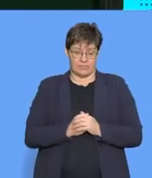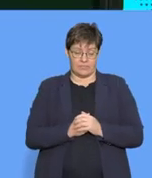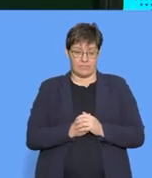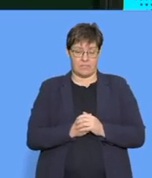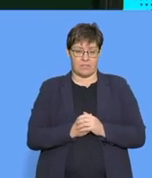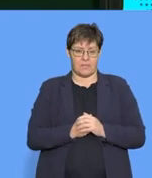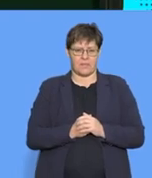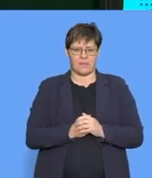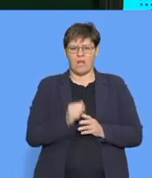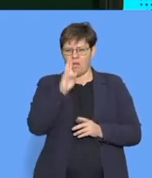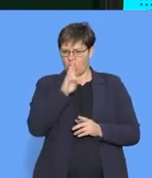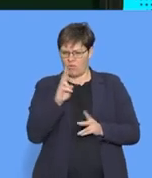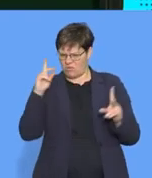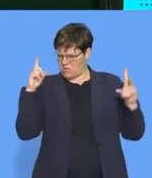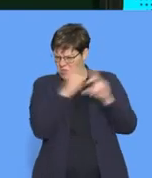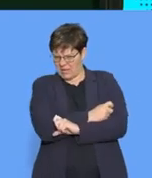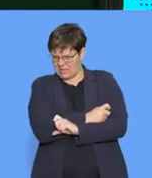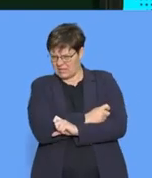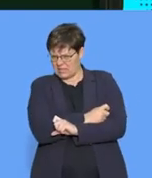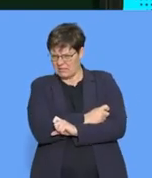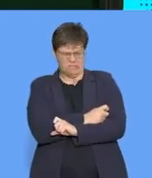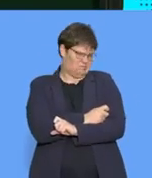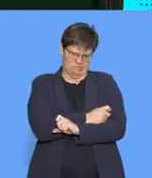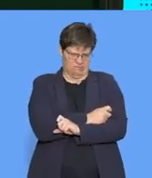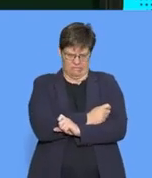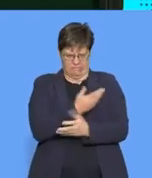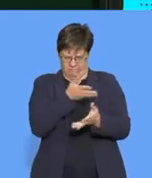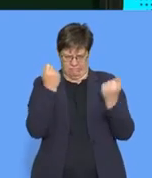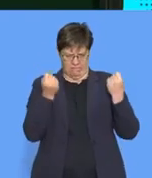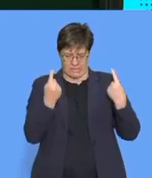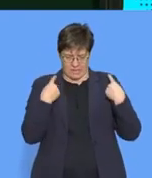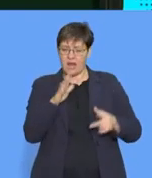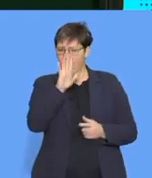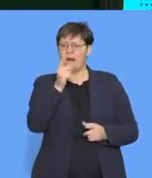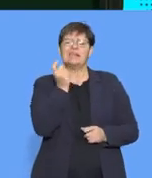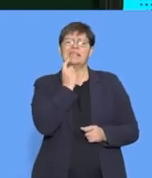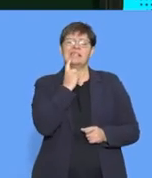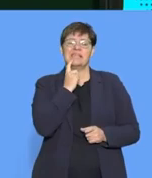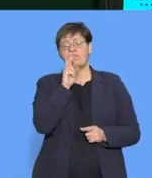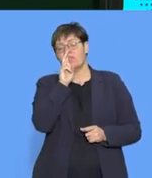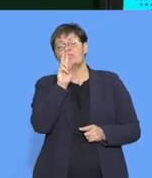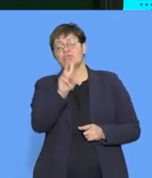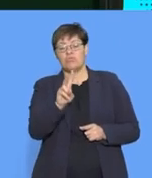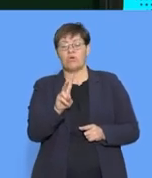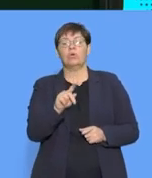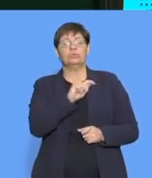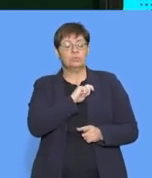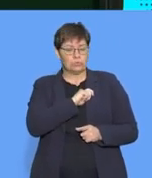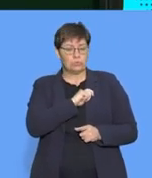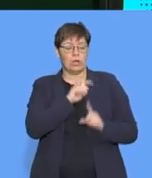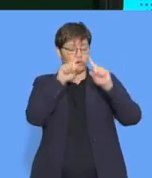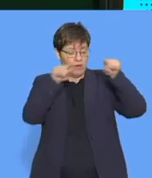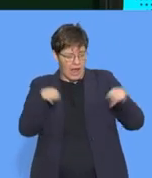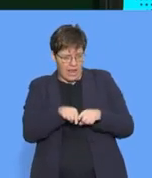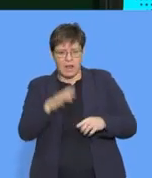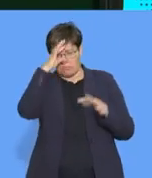Okay, it seems a little bit complicated maybe perhaps right now, but it'll be very easy as soon as we look at some actual triangles